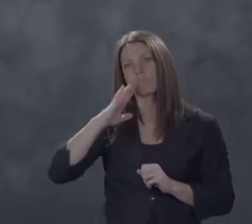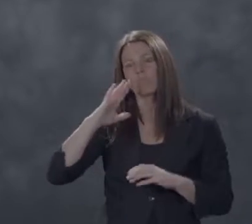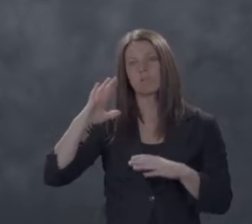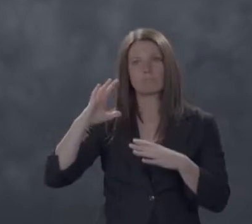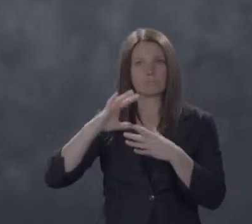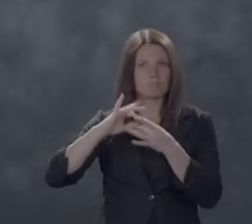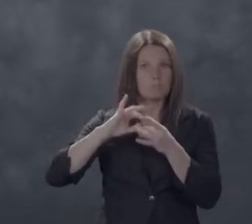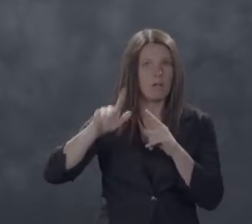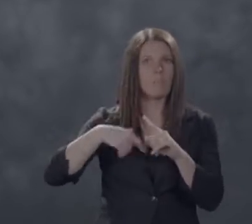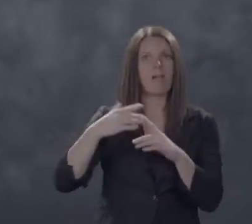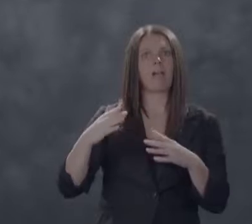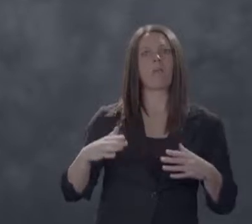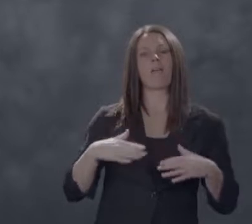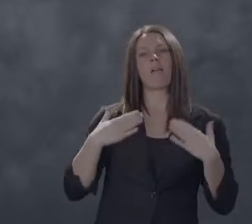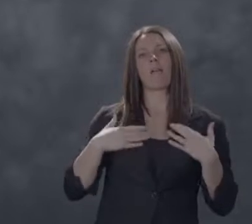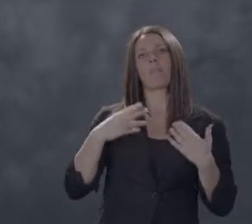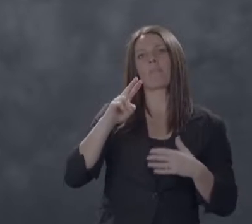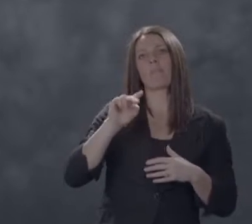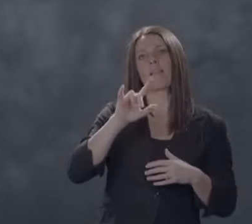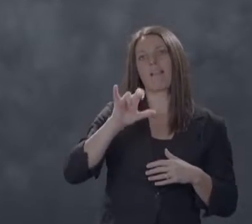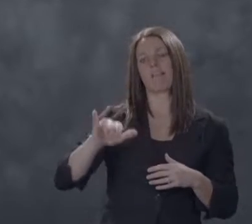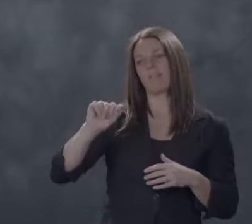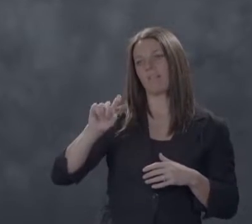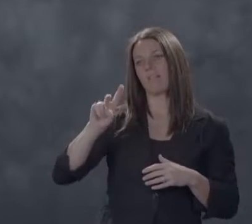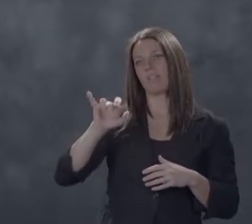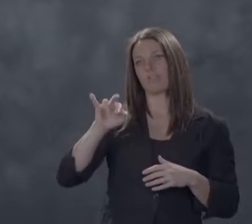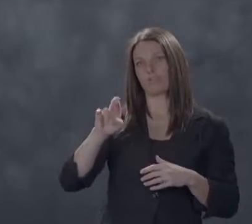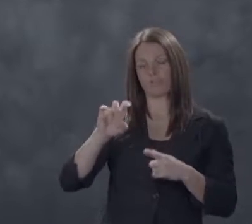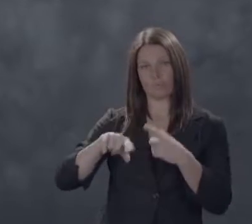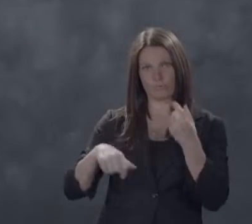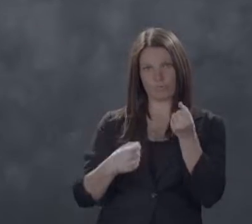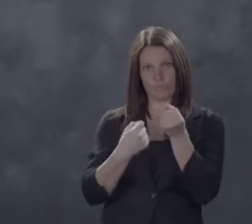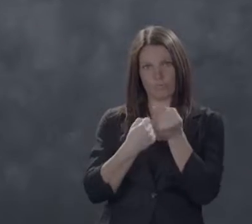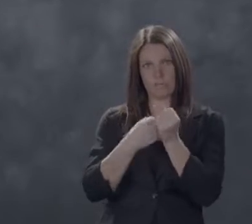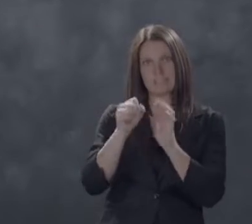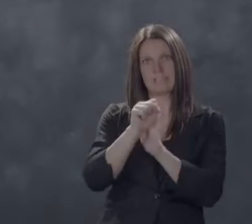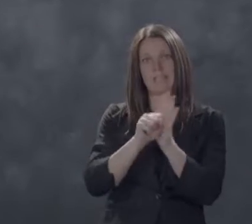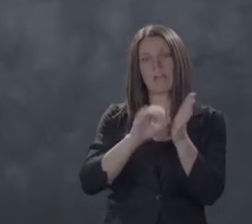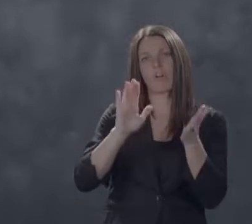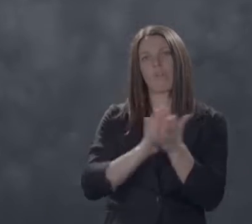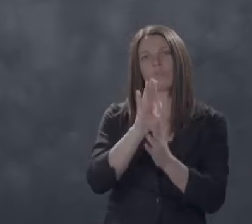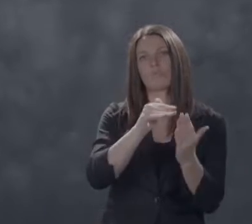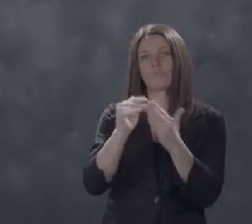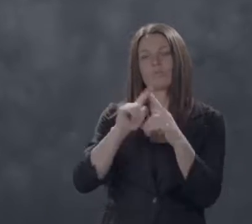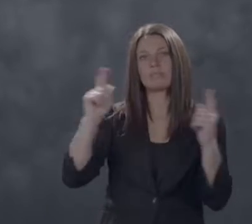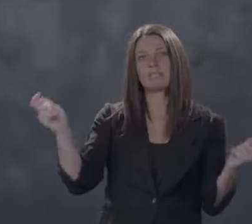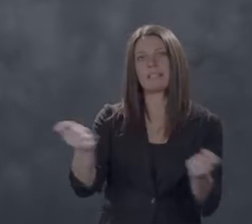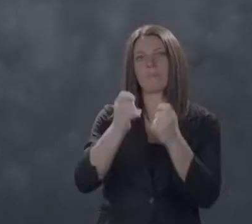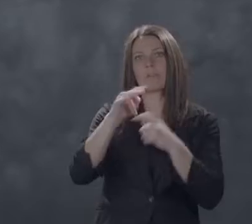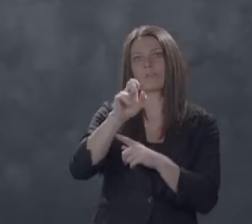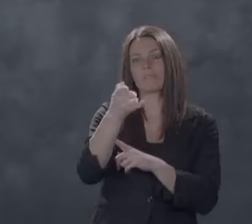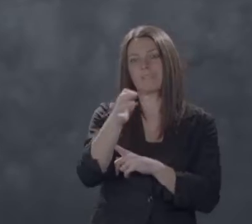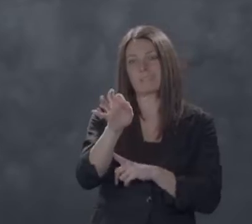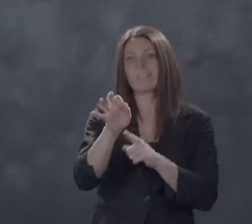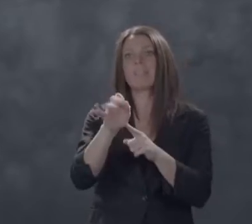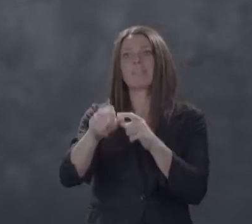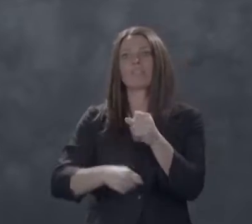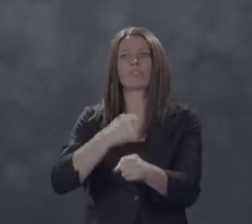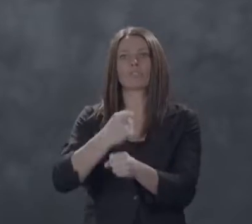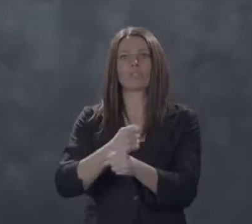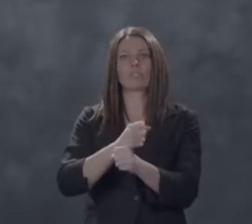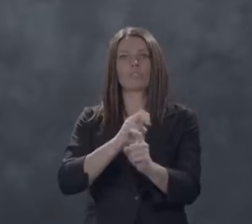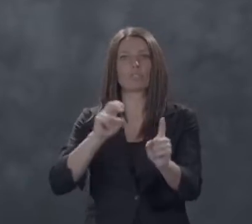little bit about the Happy Valley Adventure Bureau's plans to support the state college community in celebrating Juneteenth this year using the Journeying